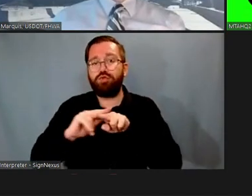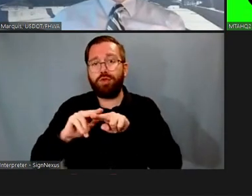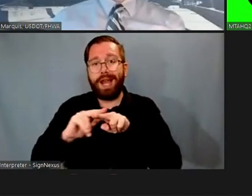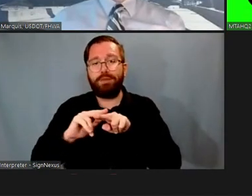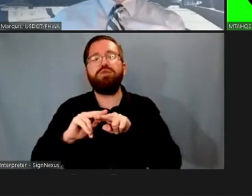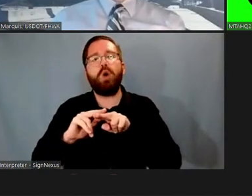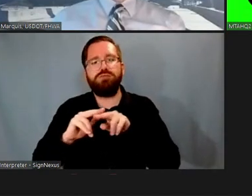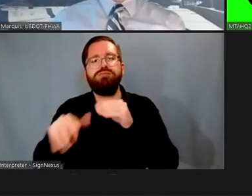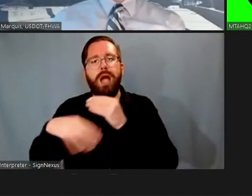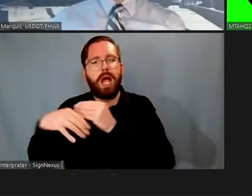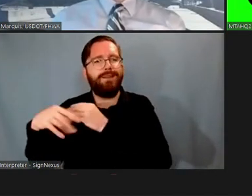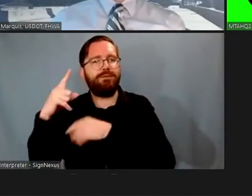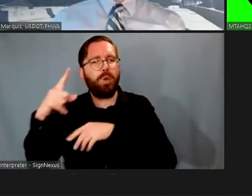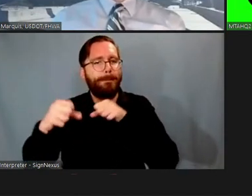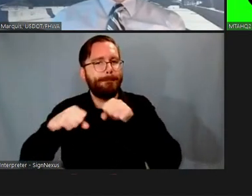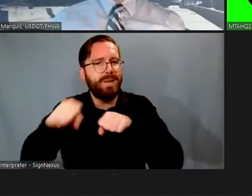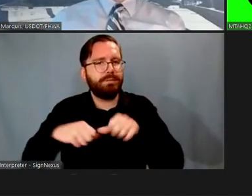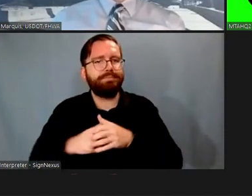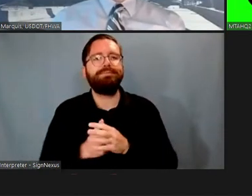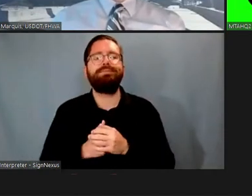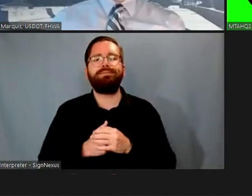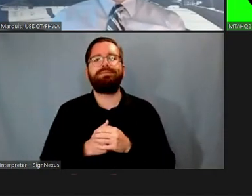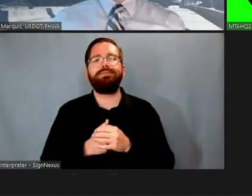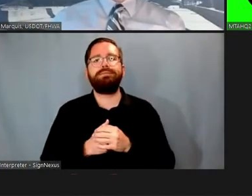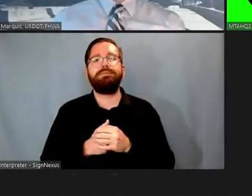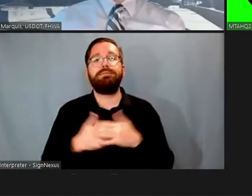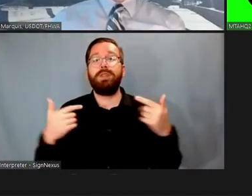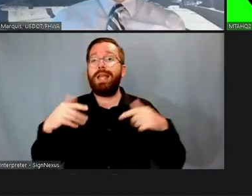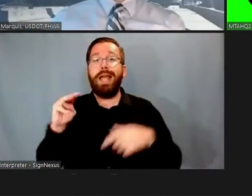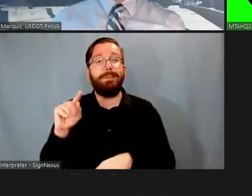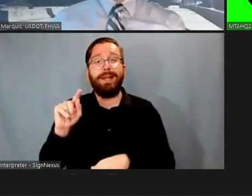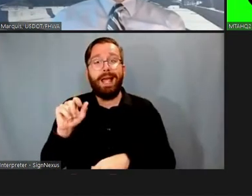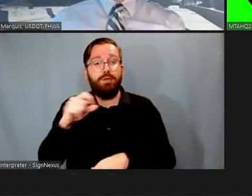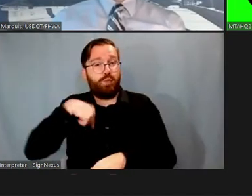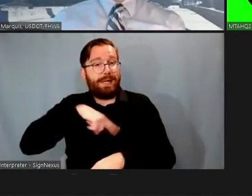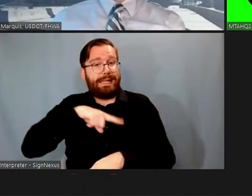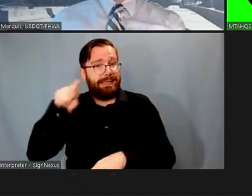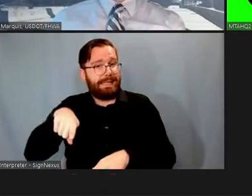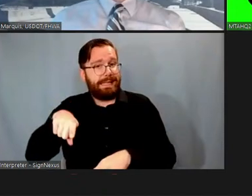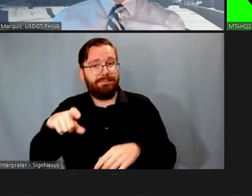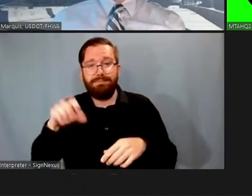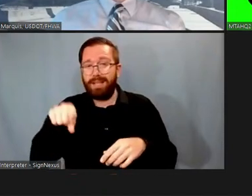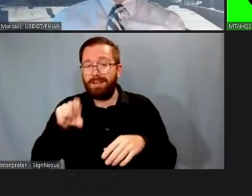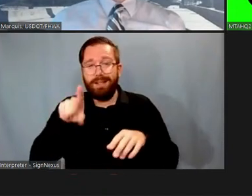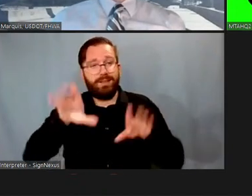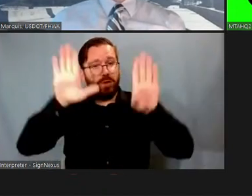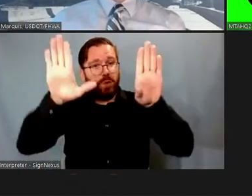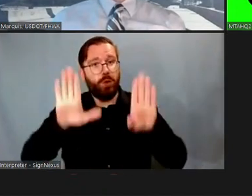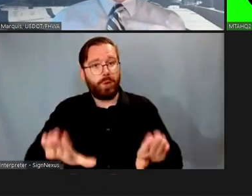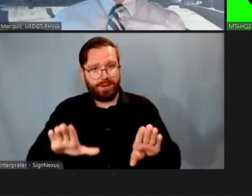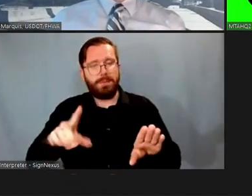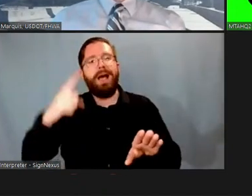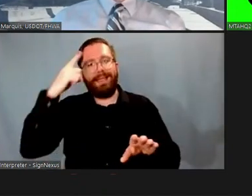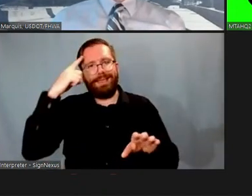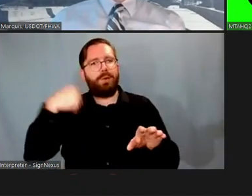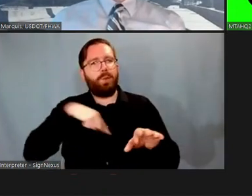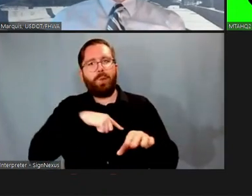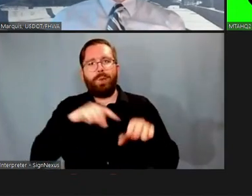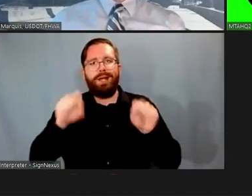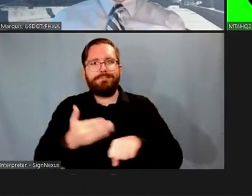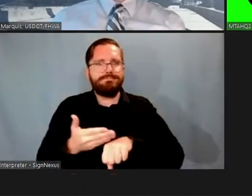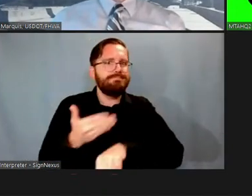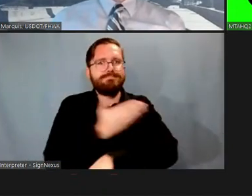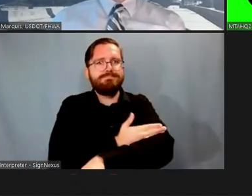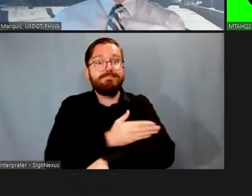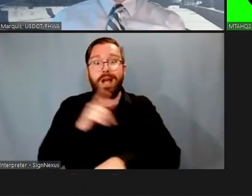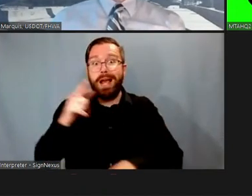mta this is this is great we need this immediately but we can go bigger uh california is moving to ban gas vehicles